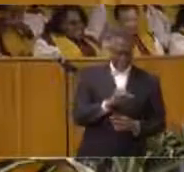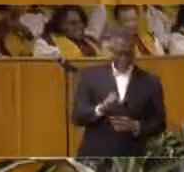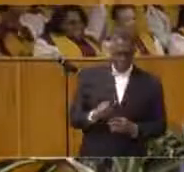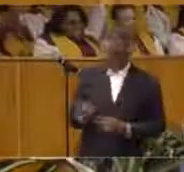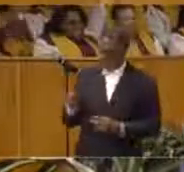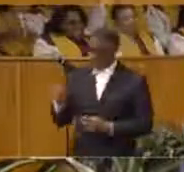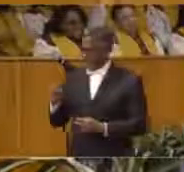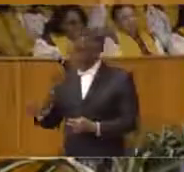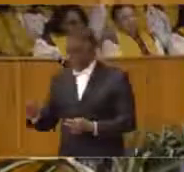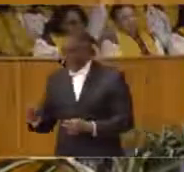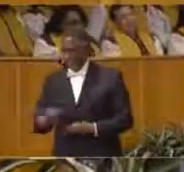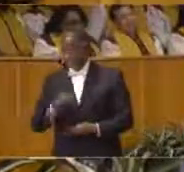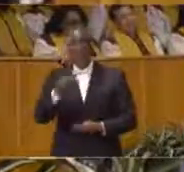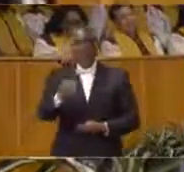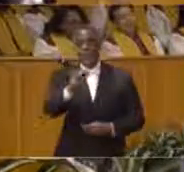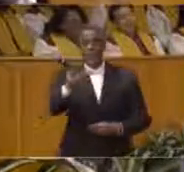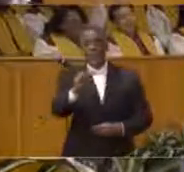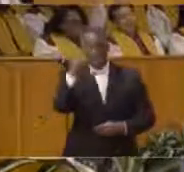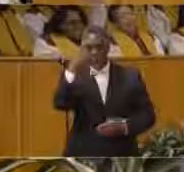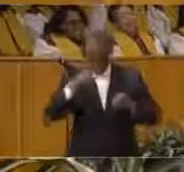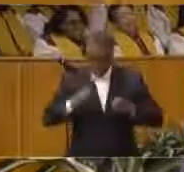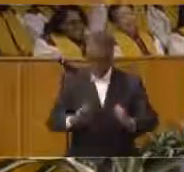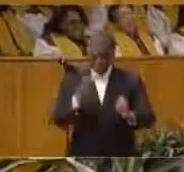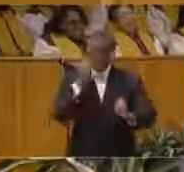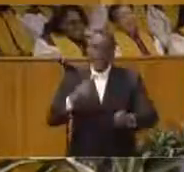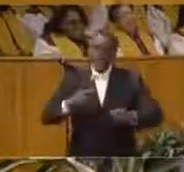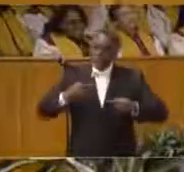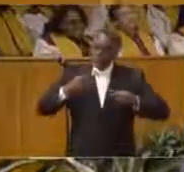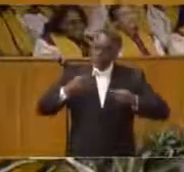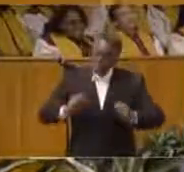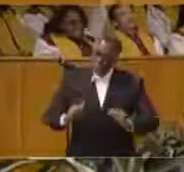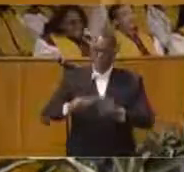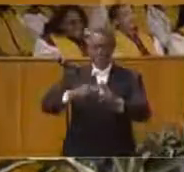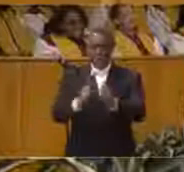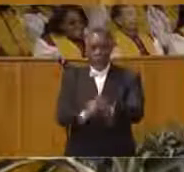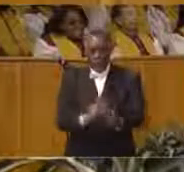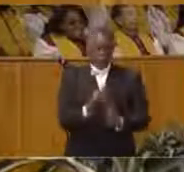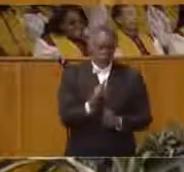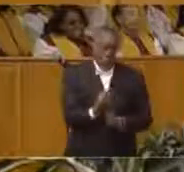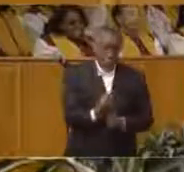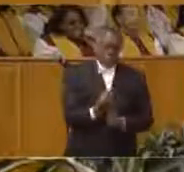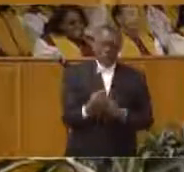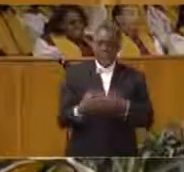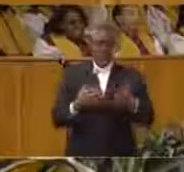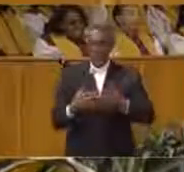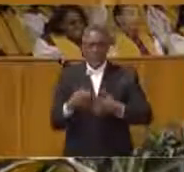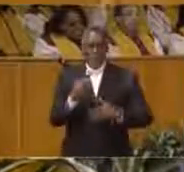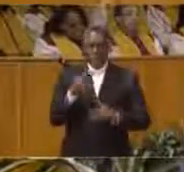I'll give you an A for effort if you just try to start with one.